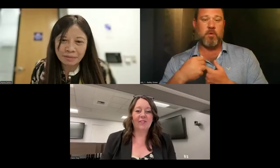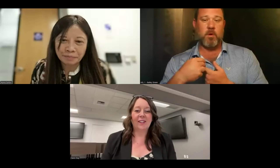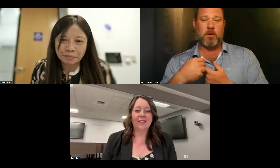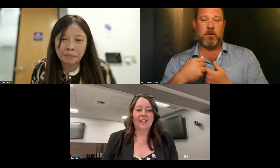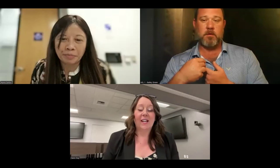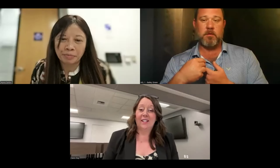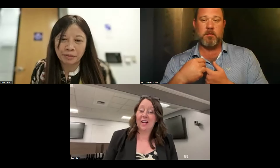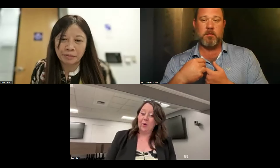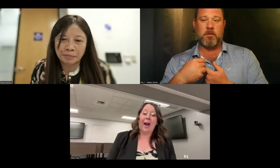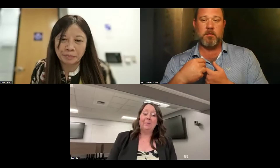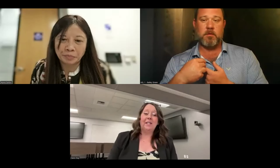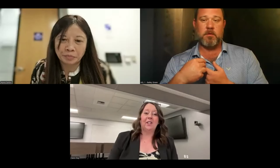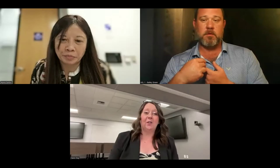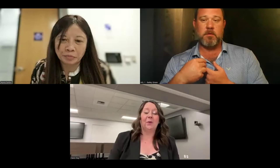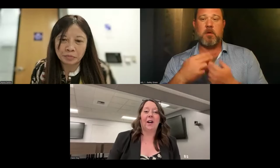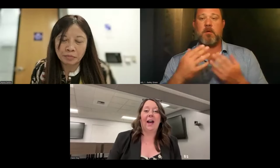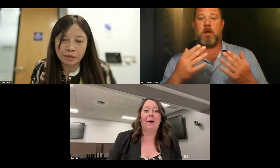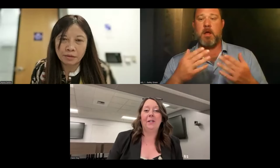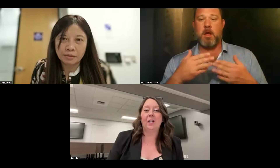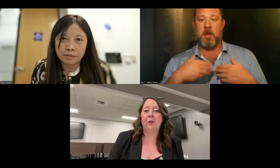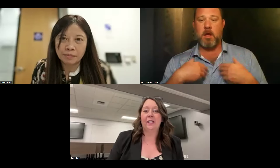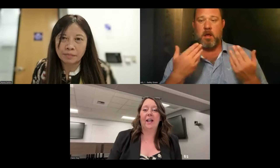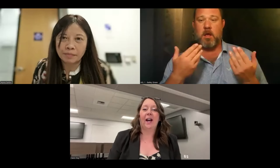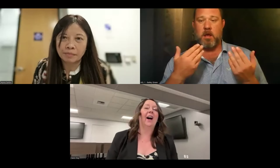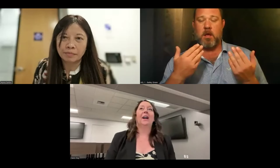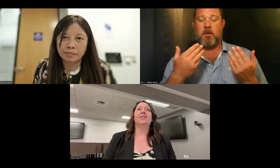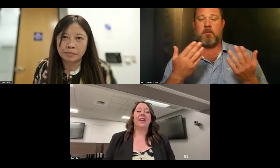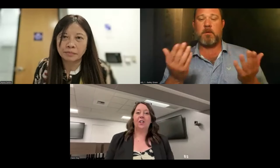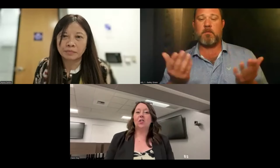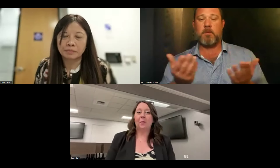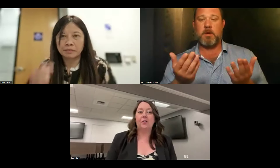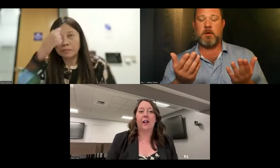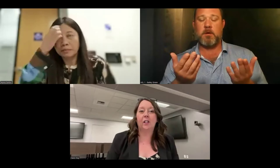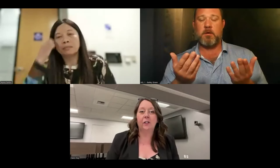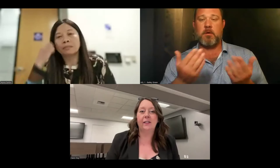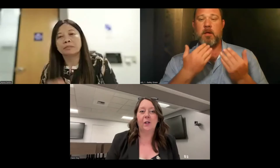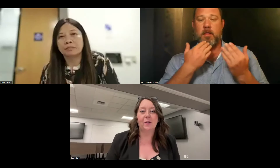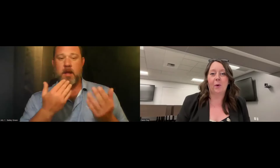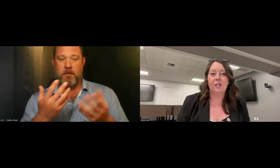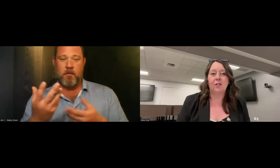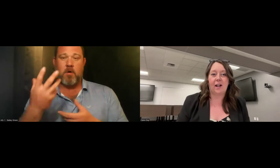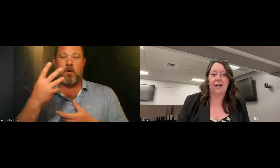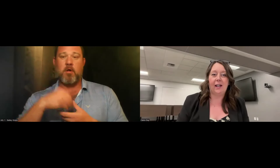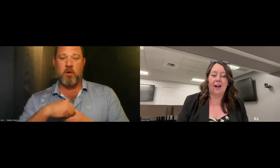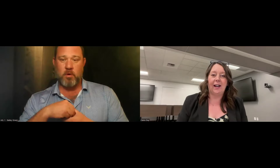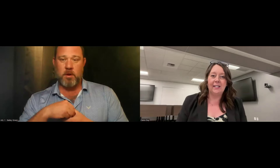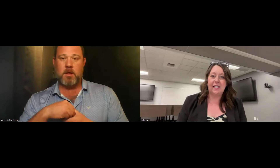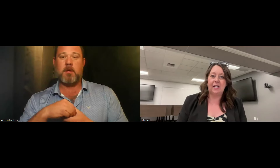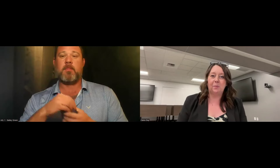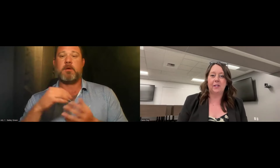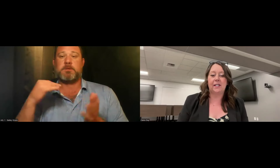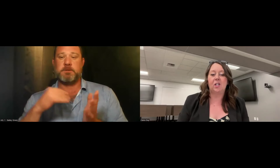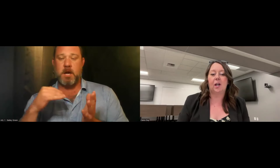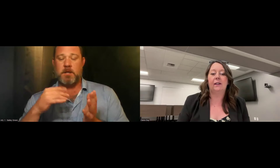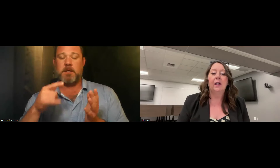us. Oh, happy to, and thank you so much for including the U.S. Pointer study in